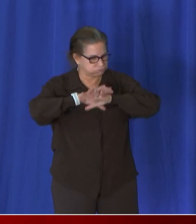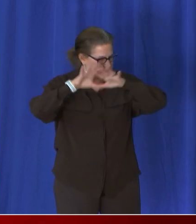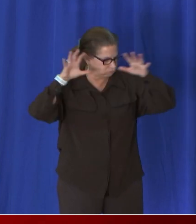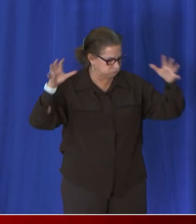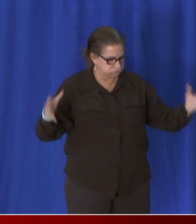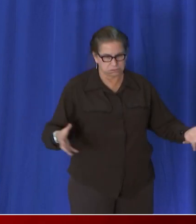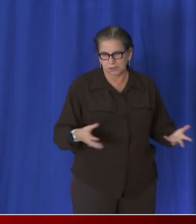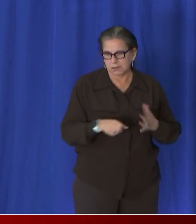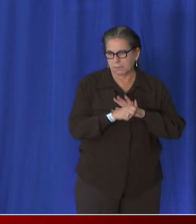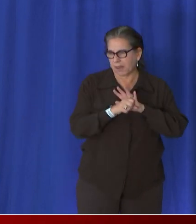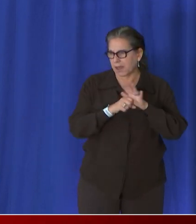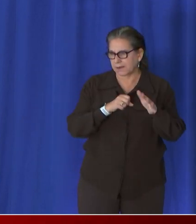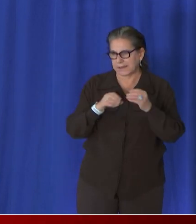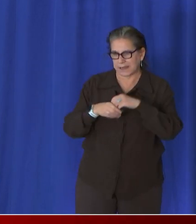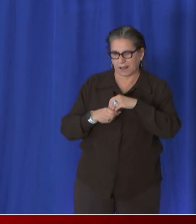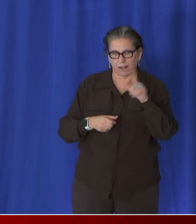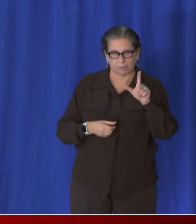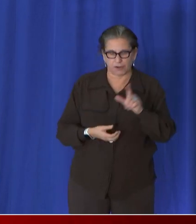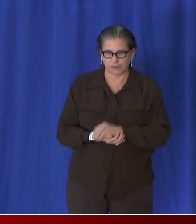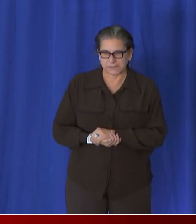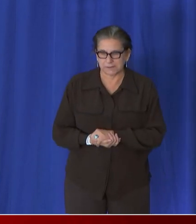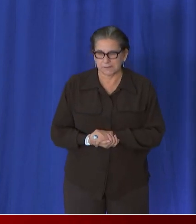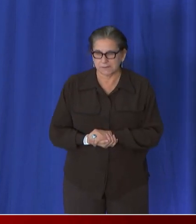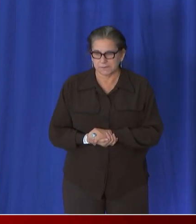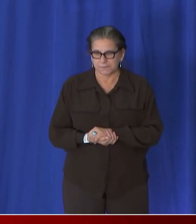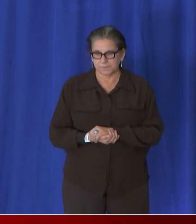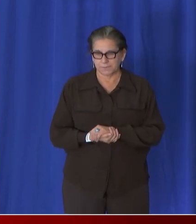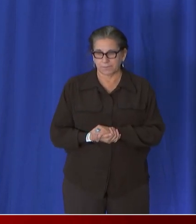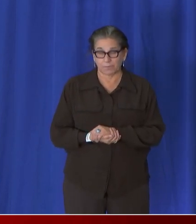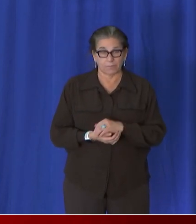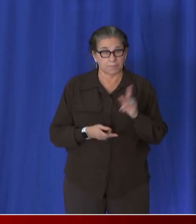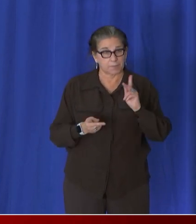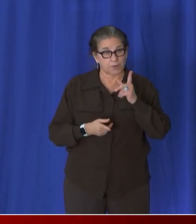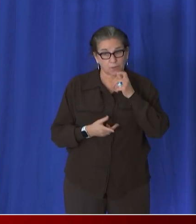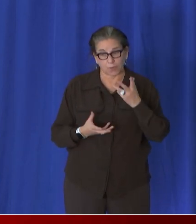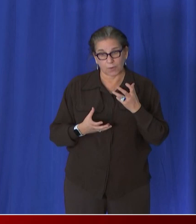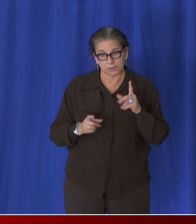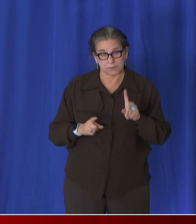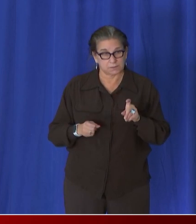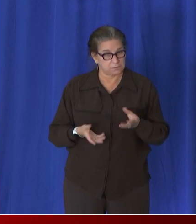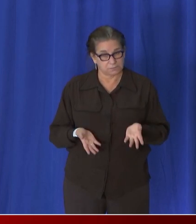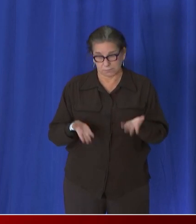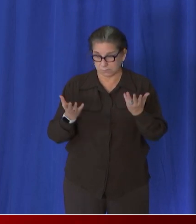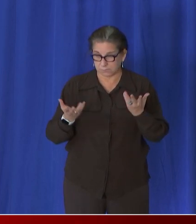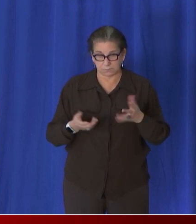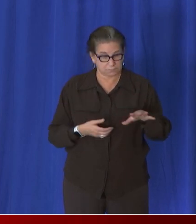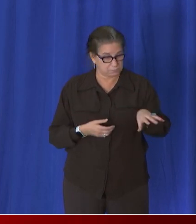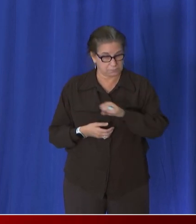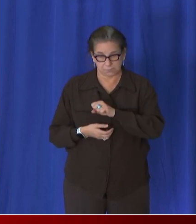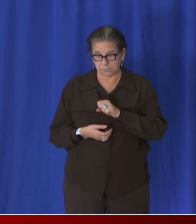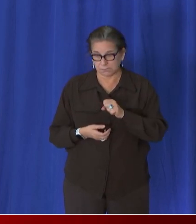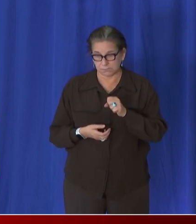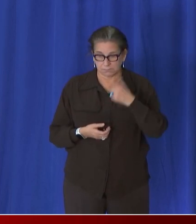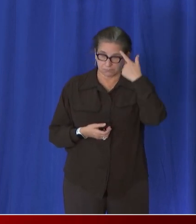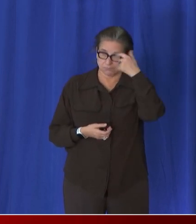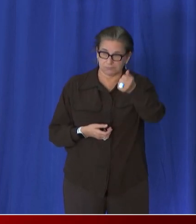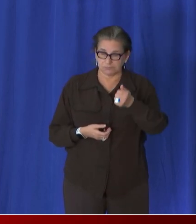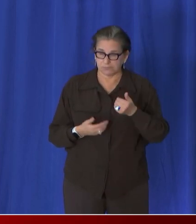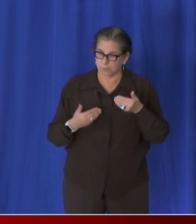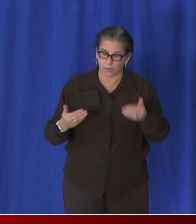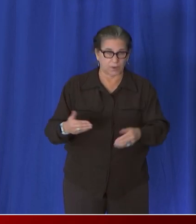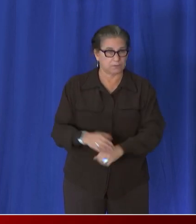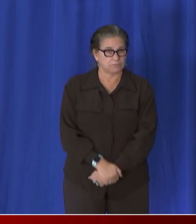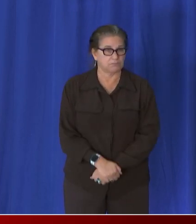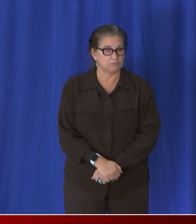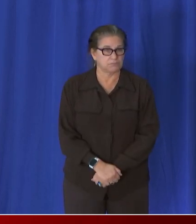numbers that we have. And so individuals will get tested if they want to get tested. I do want to emphasize, we don't talk about this enough, is